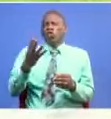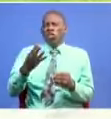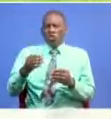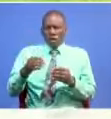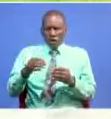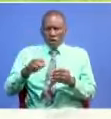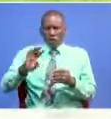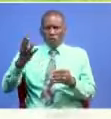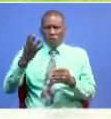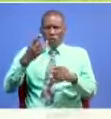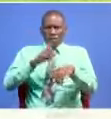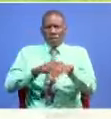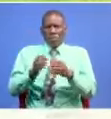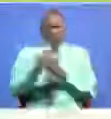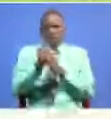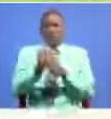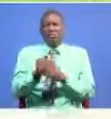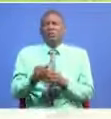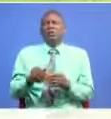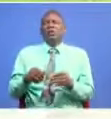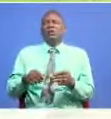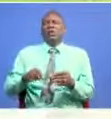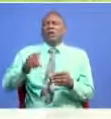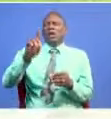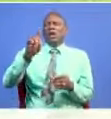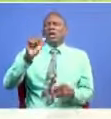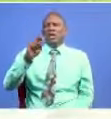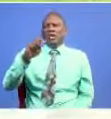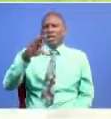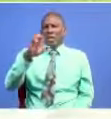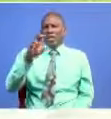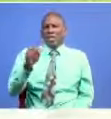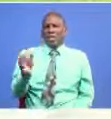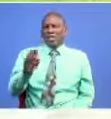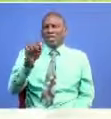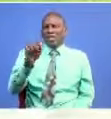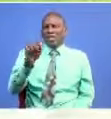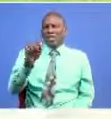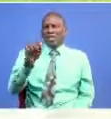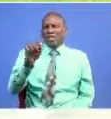mamlakani. Duncan Haemba, NTV, Kigali, Rwanda.